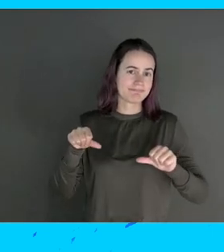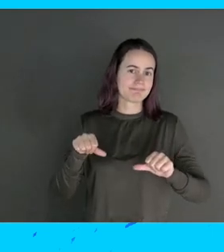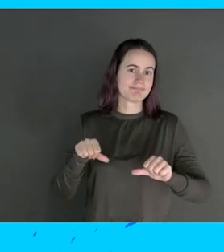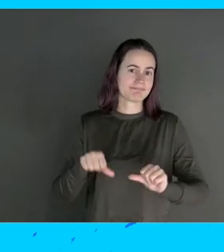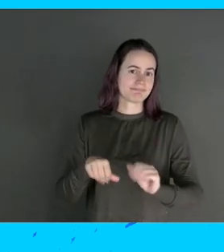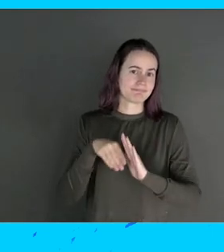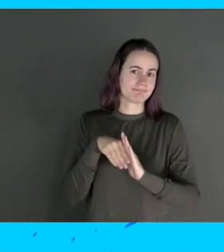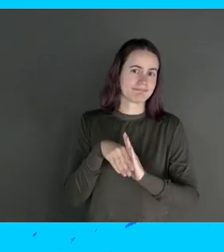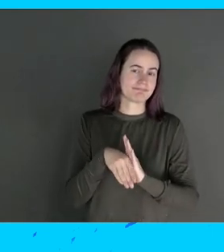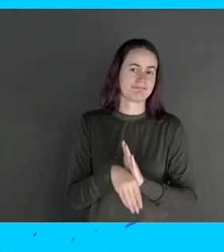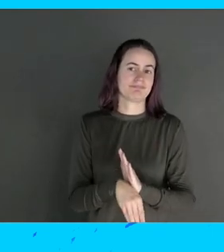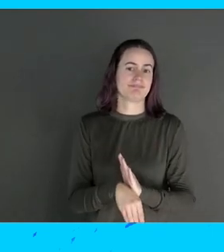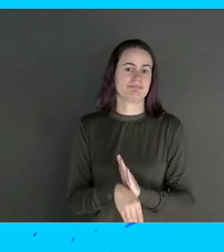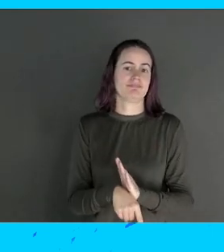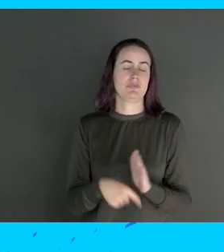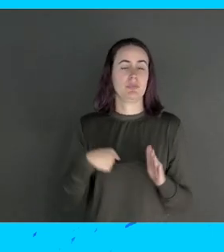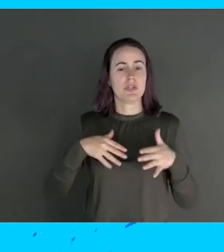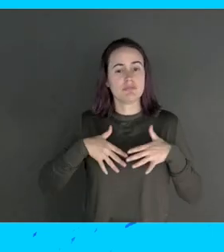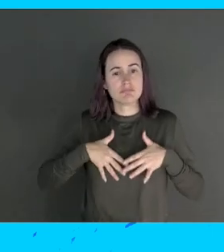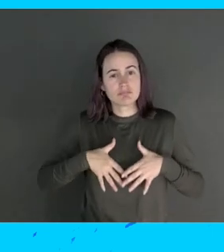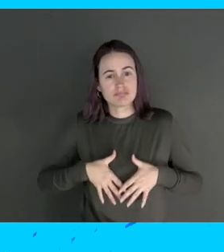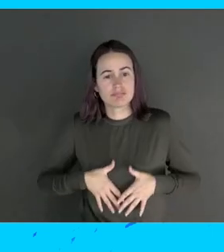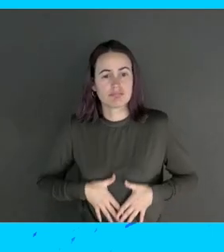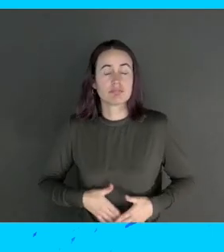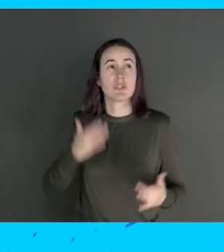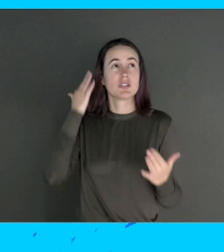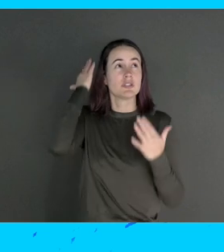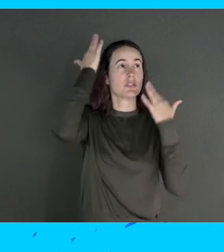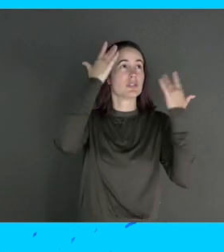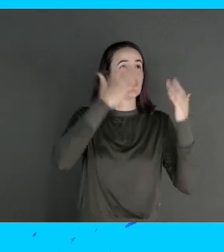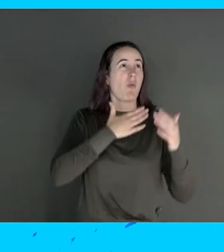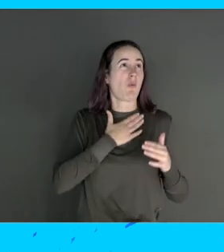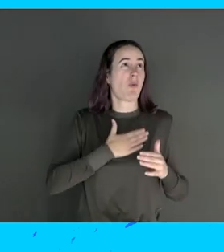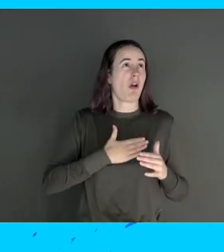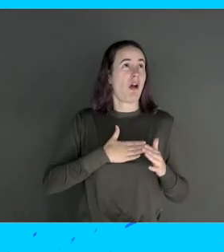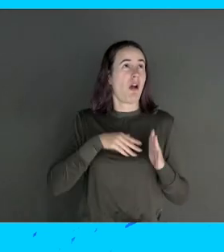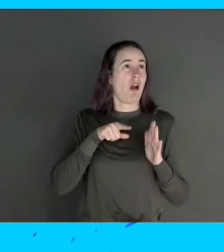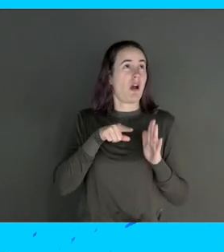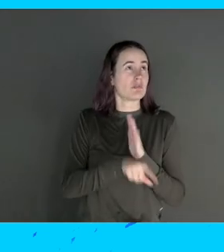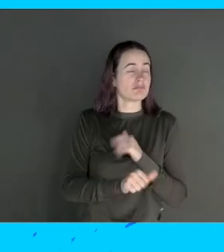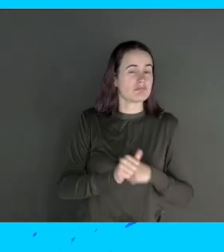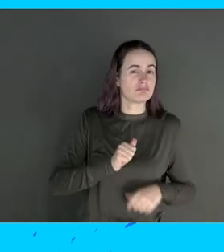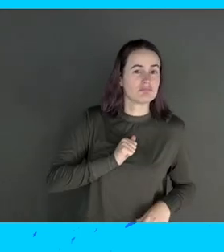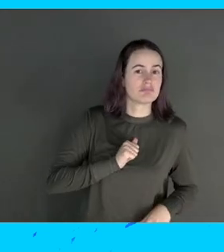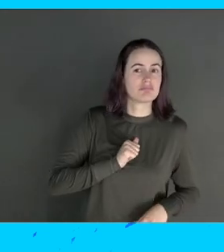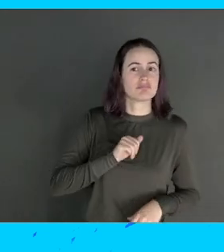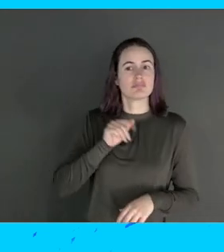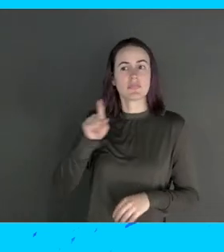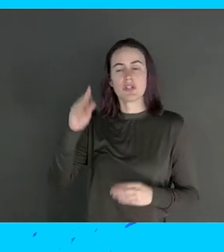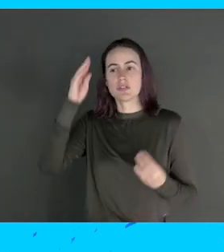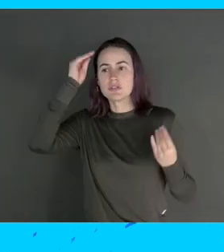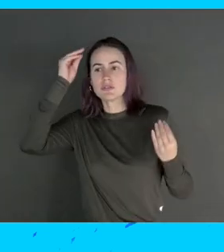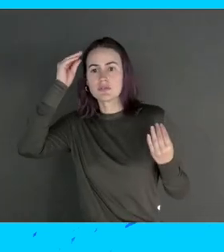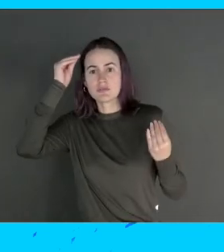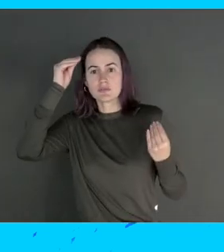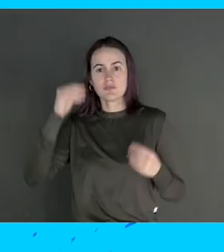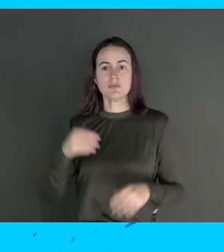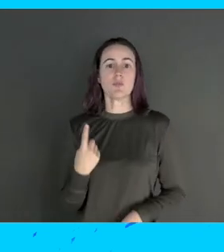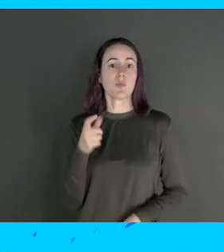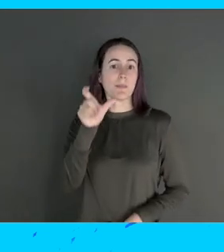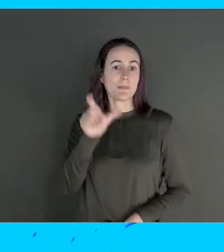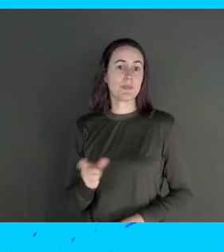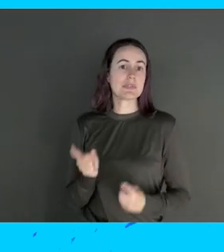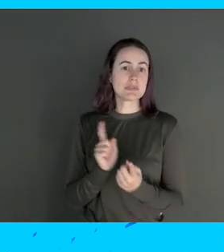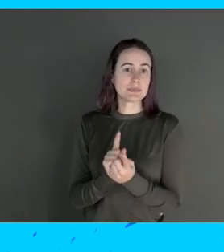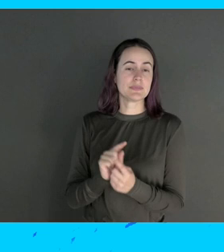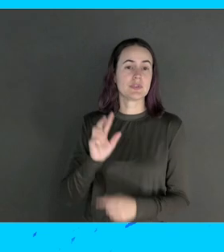bouts of depression and suicidal thoughts, flashes of how I met Twalib entered my mind. I met him in early 2010 when I was at